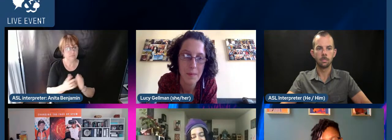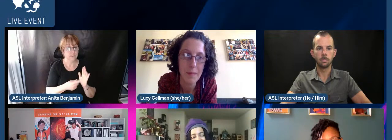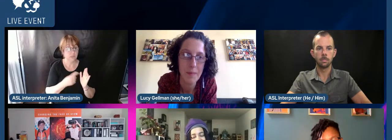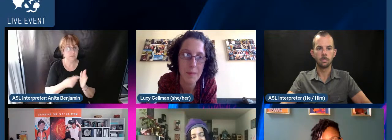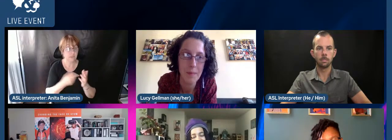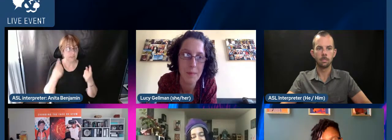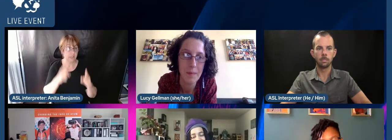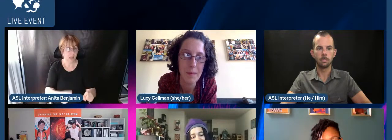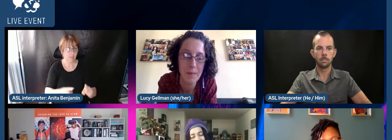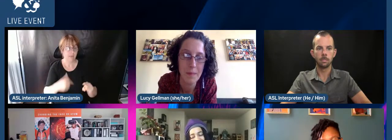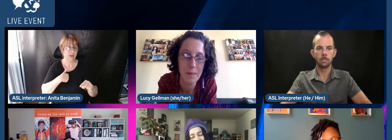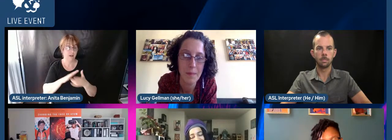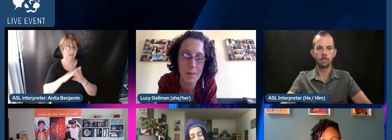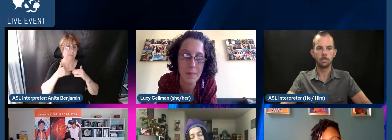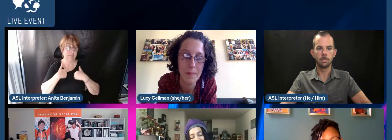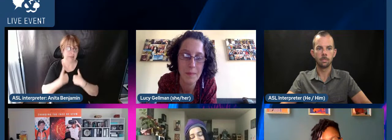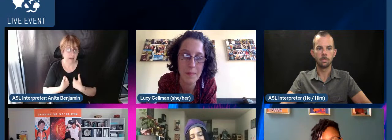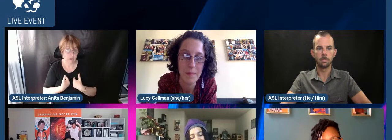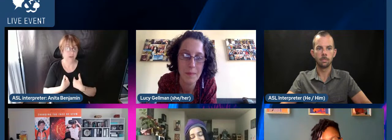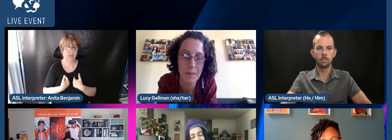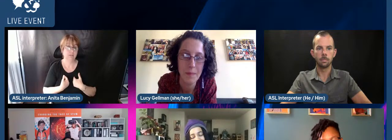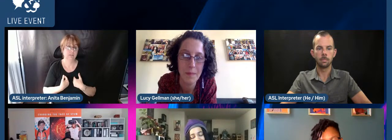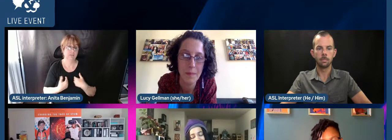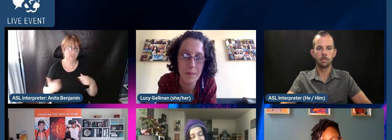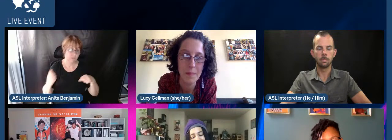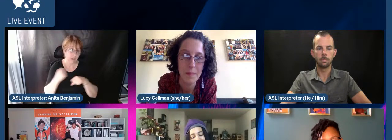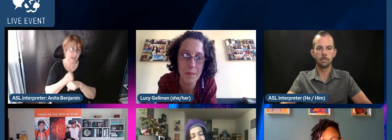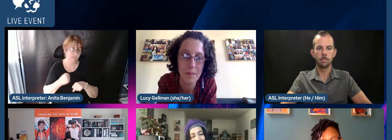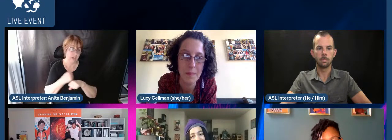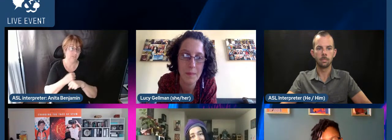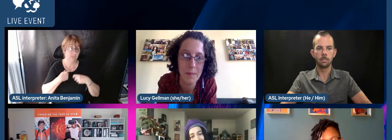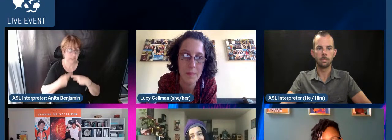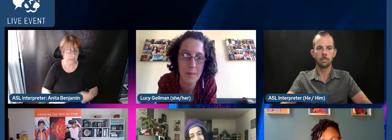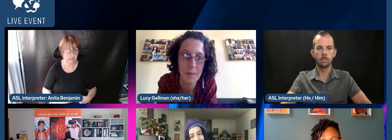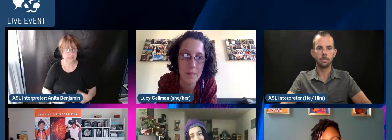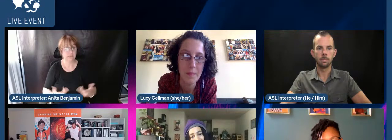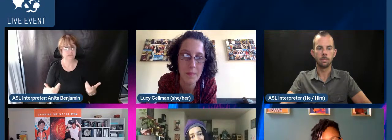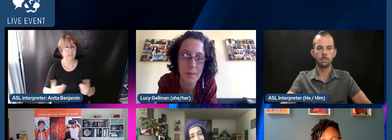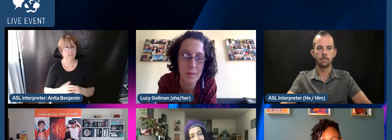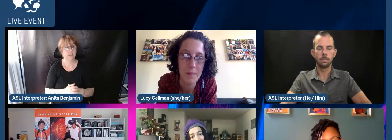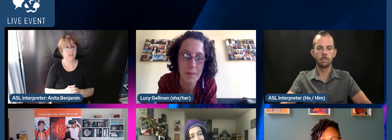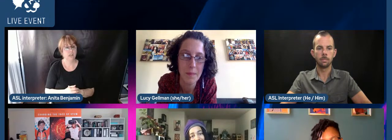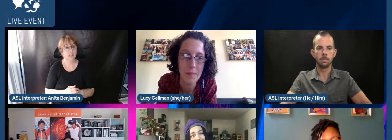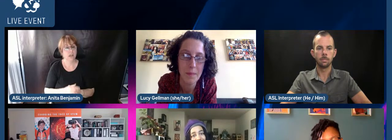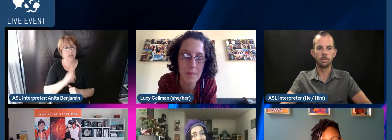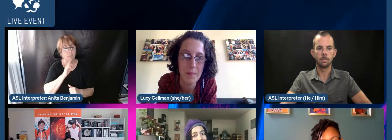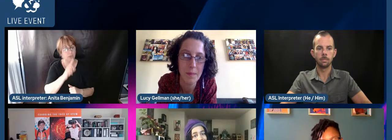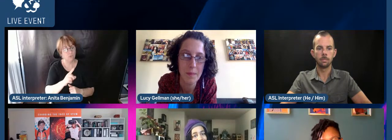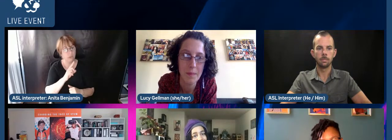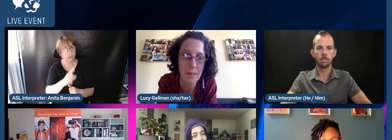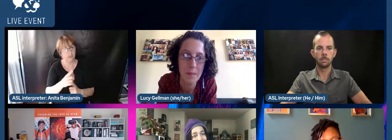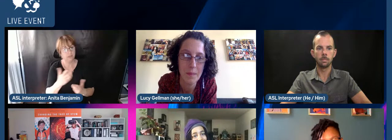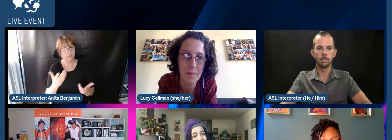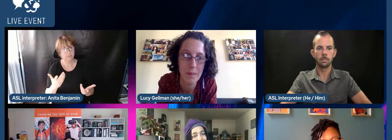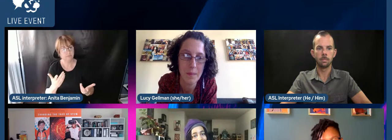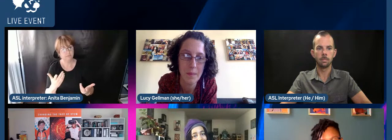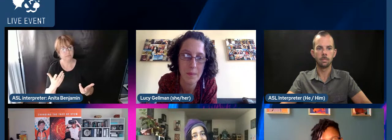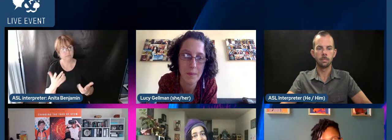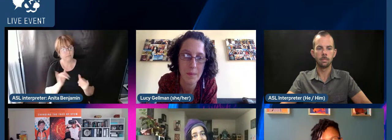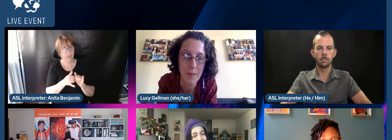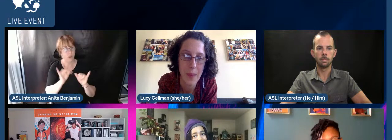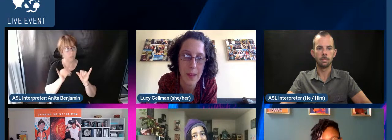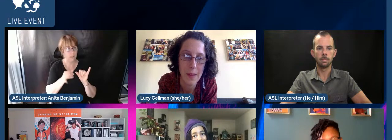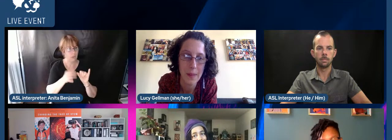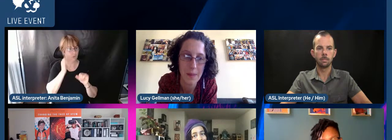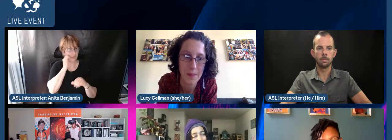right? You know, if you want to, like, go metaphysically, what is time? It's a way that we measure our